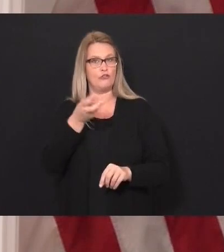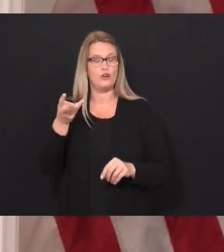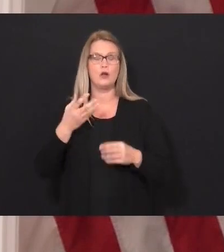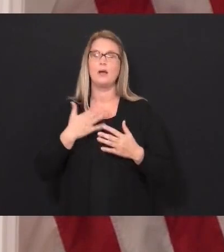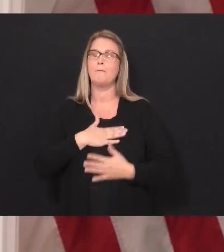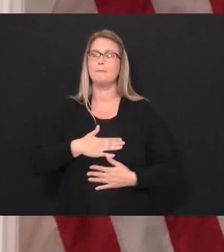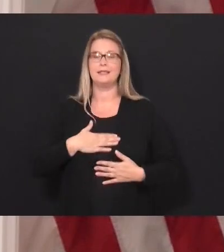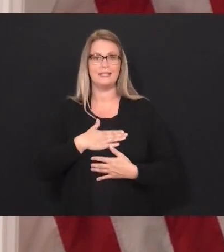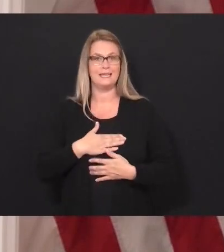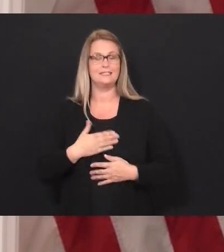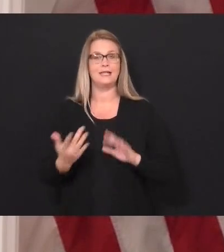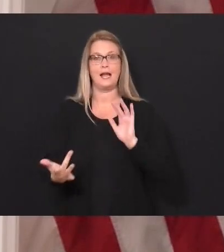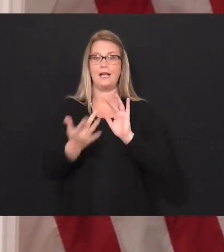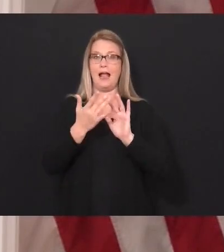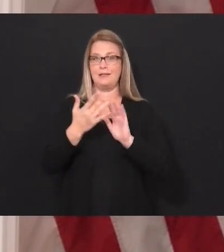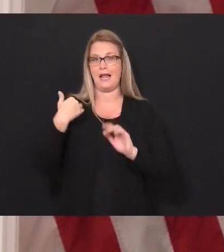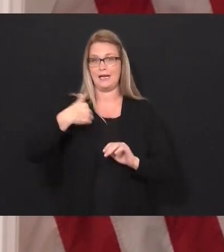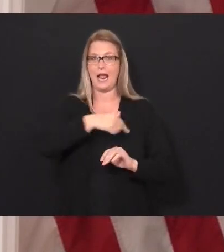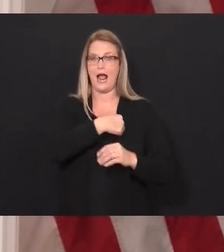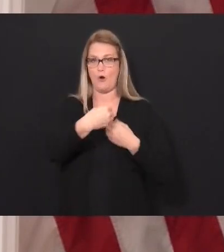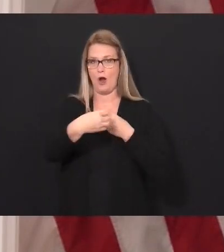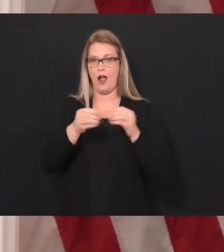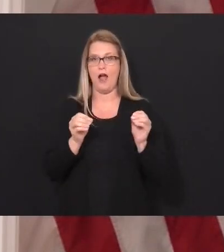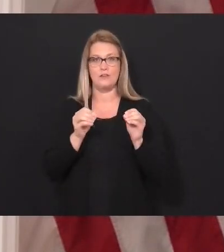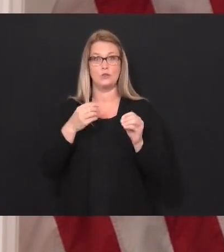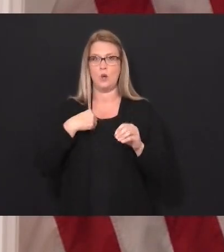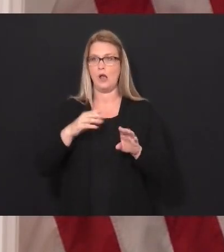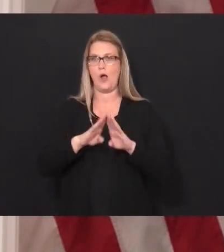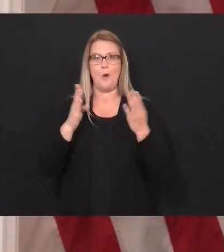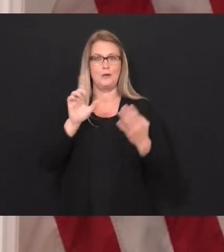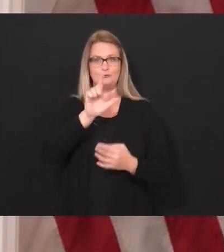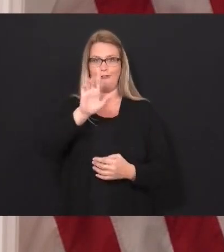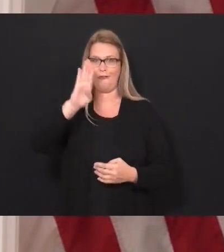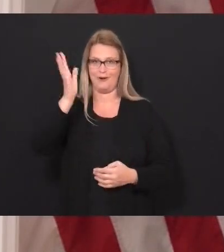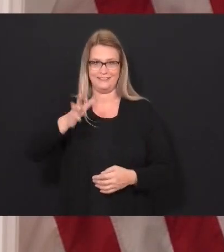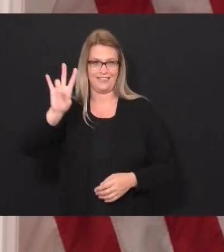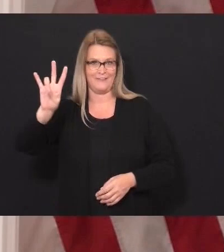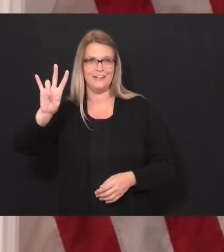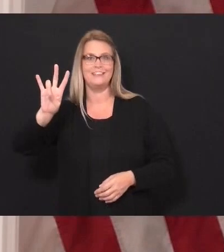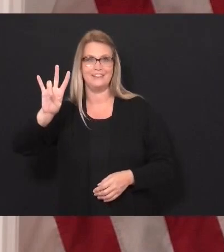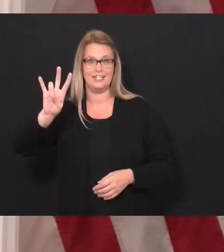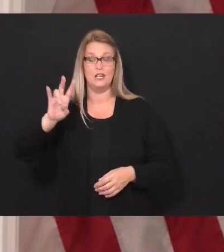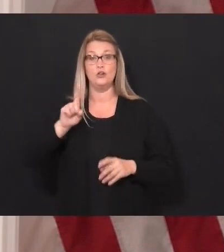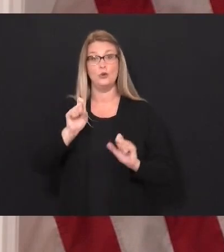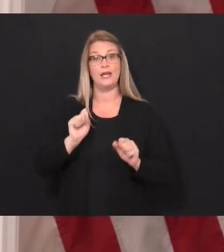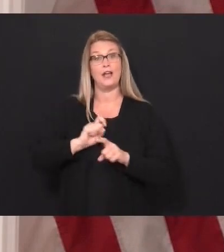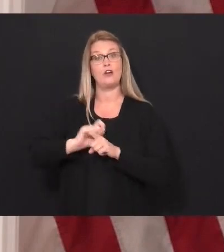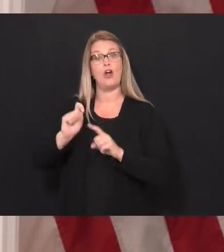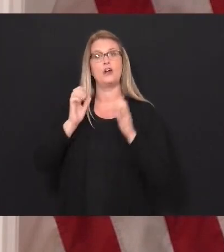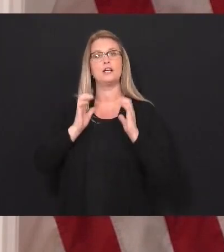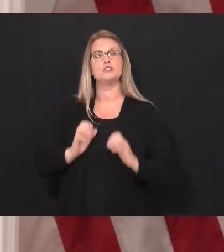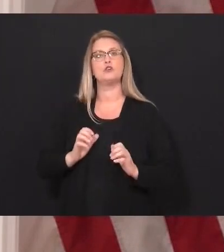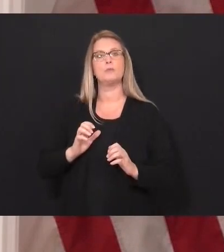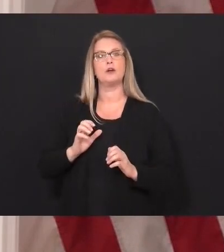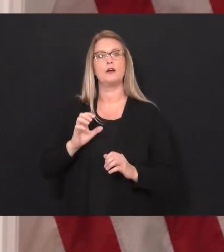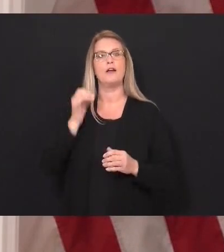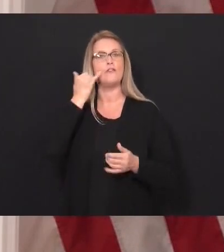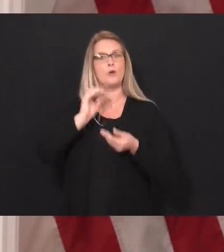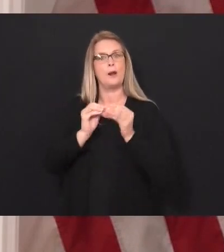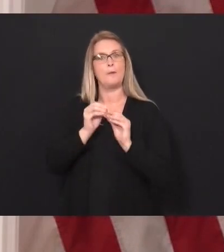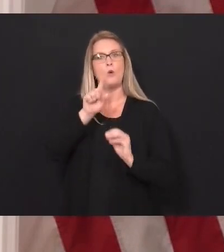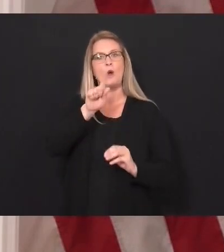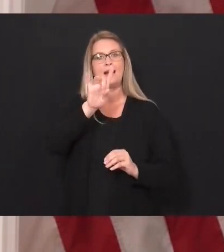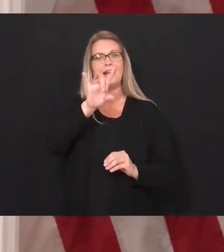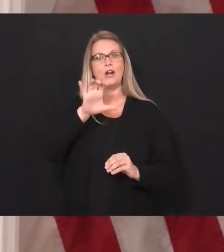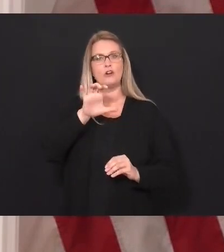free to reach out to our office. We're around the clock. And also call our Consumer Protection Hotline at